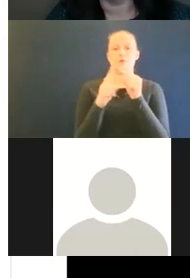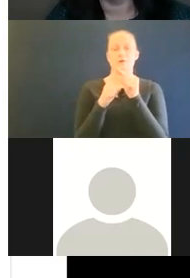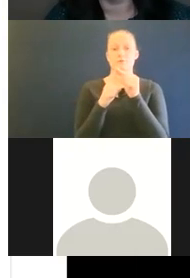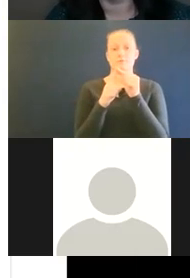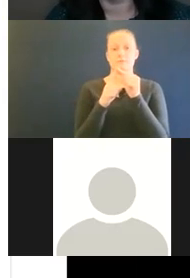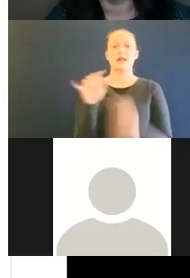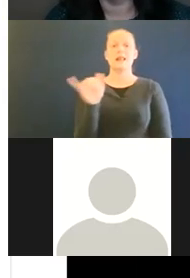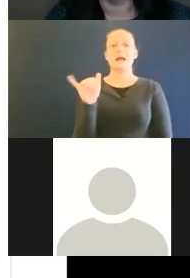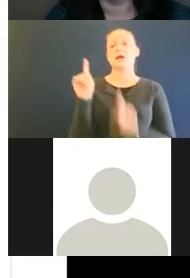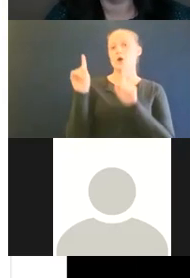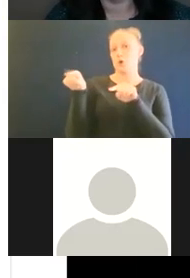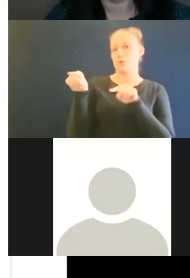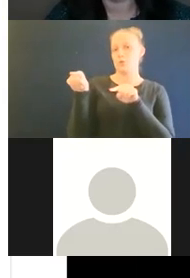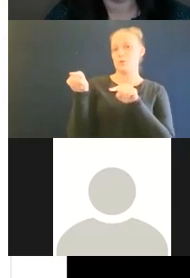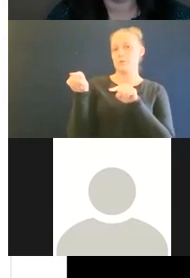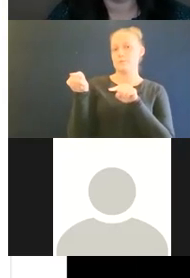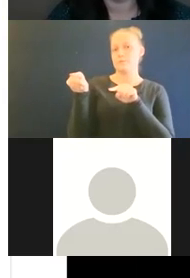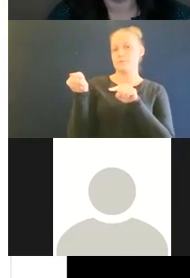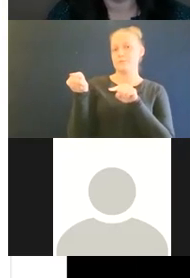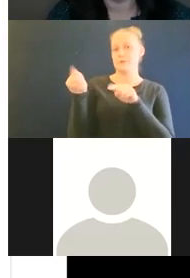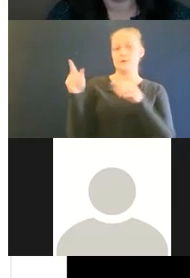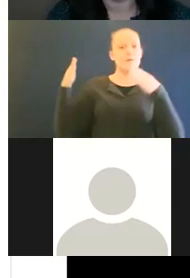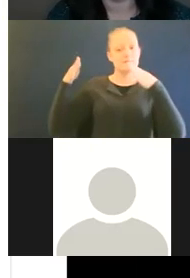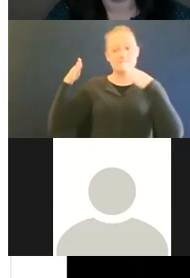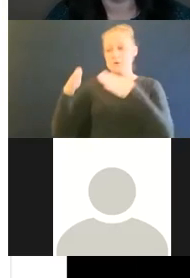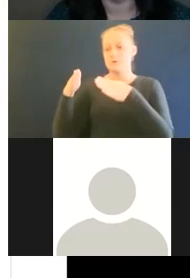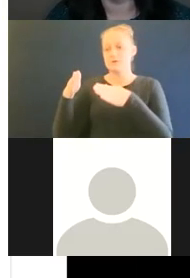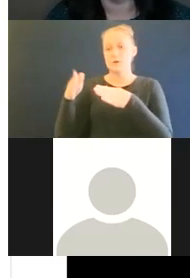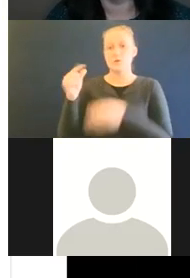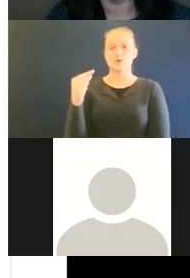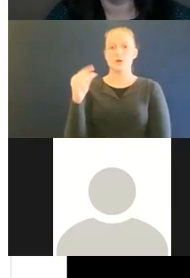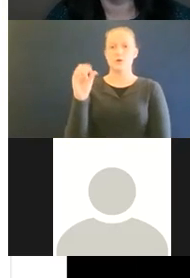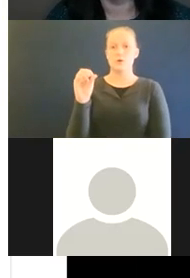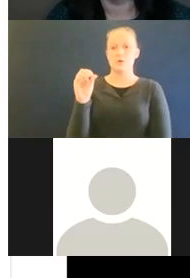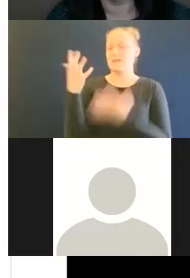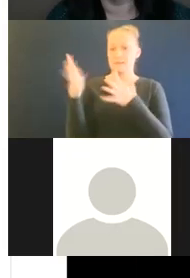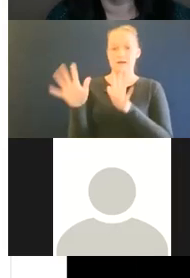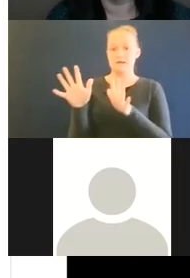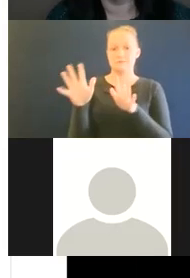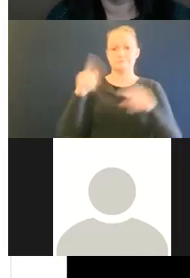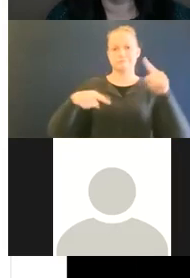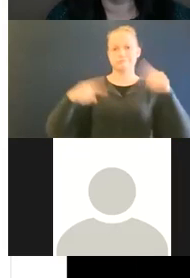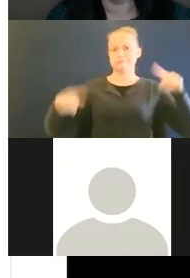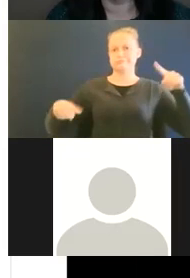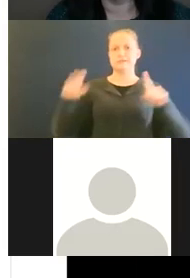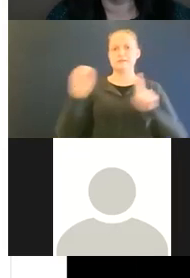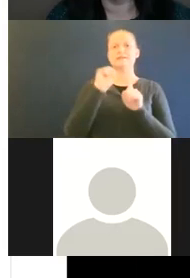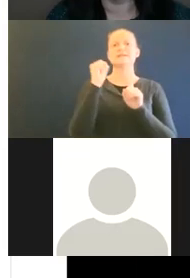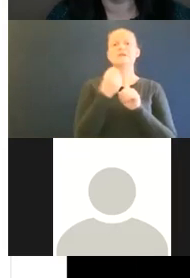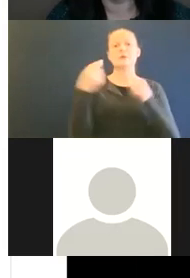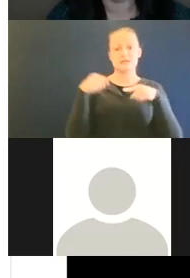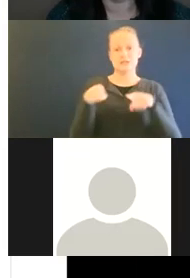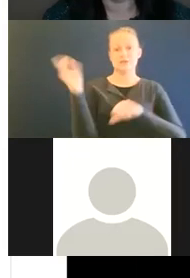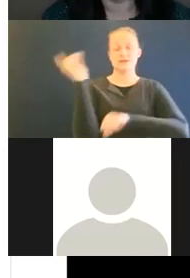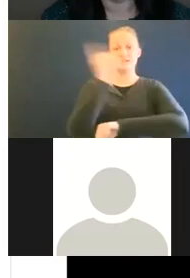the word go, and you focus on only that single word in various contexts throughout the day.